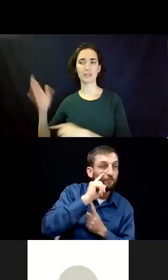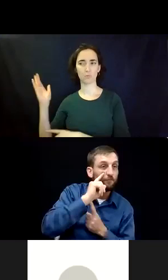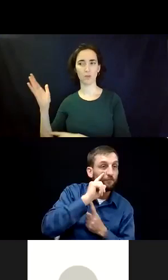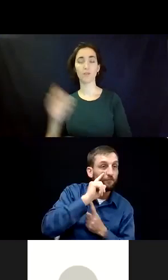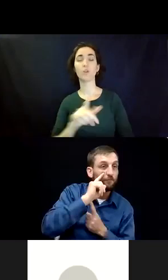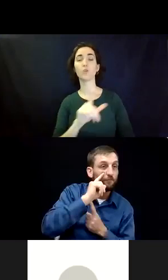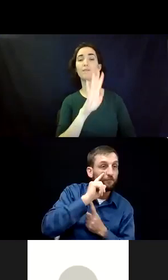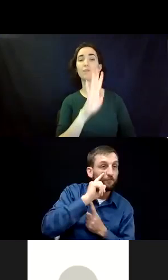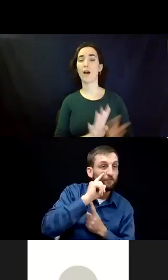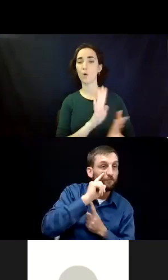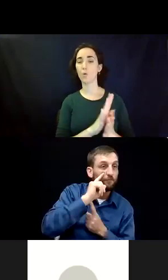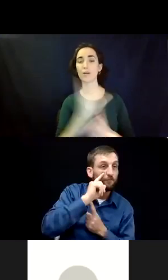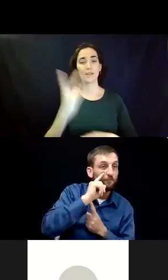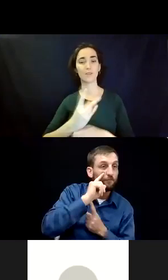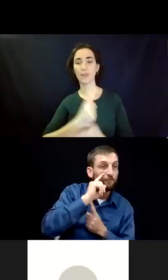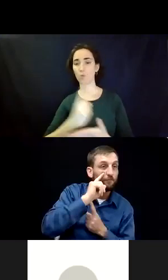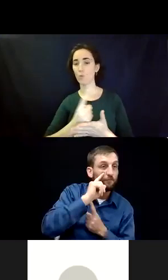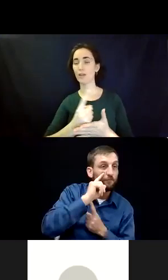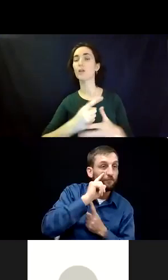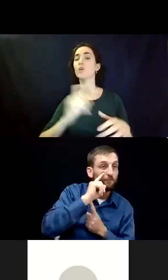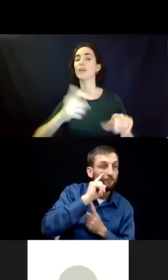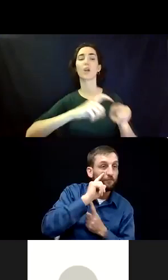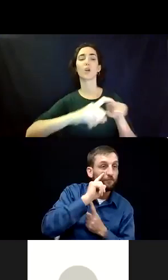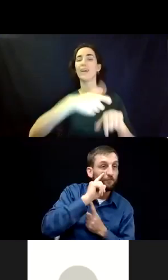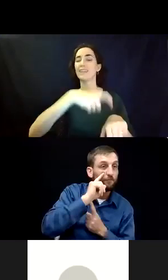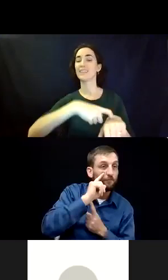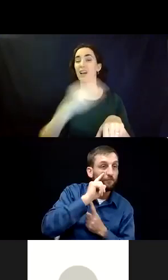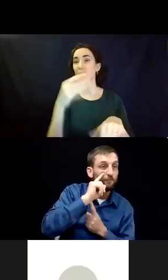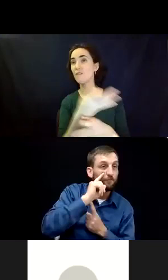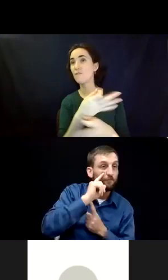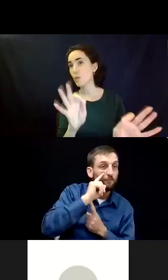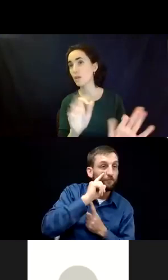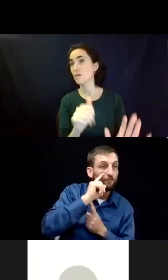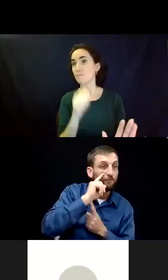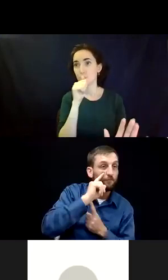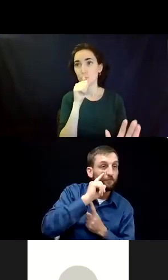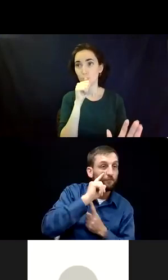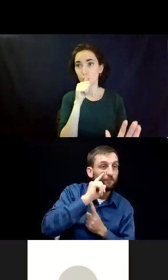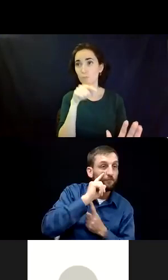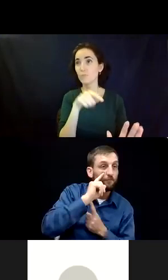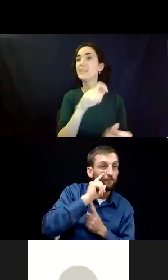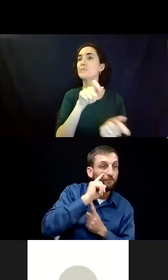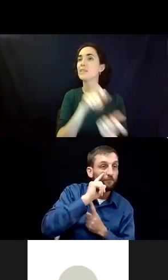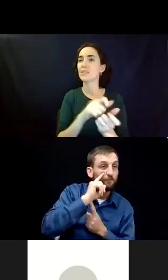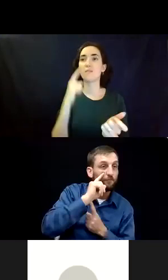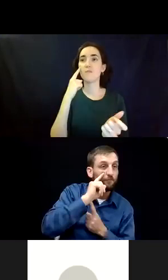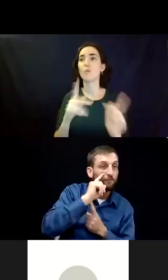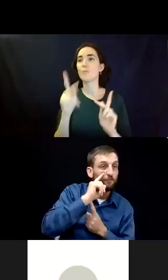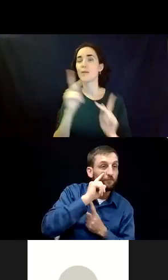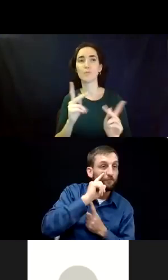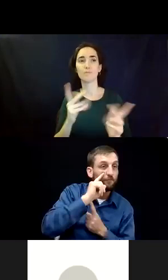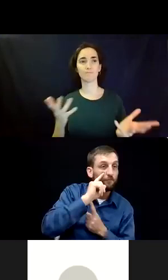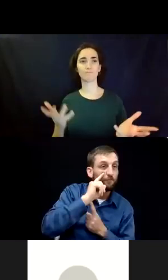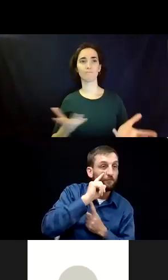7-day-a-week line that you can call at any time. It's free, it is confidential, and it is specifically for anyone